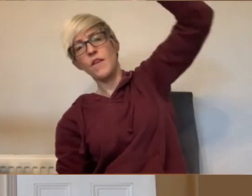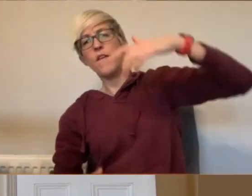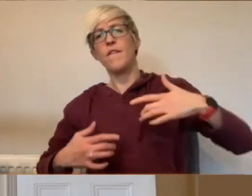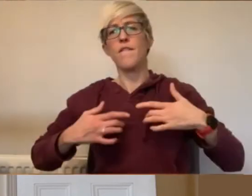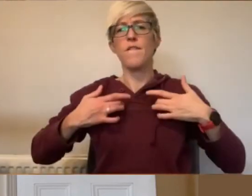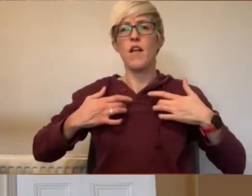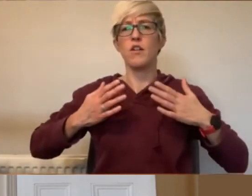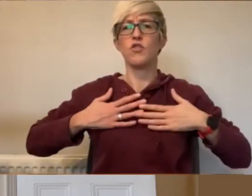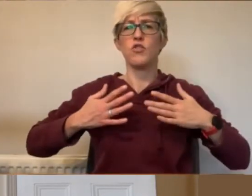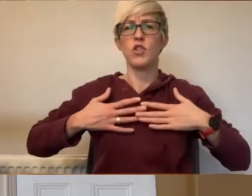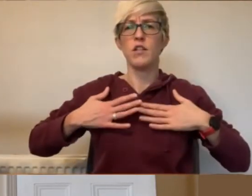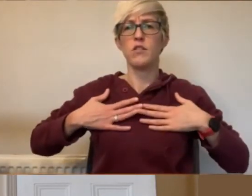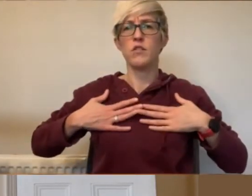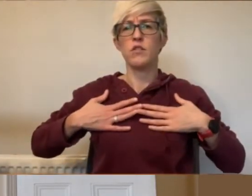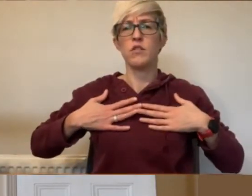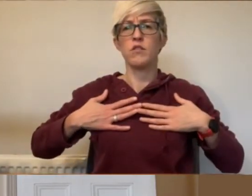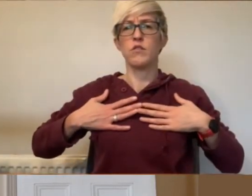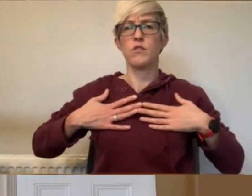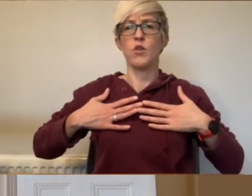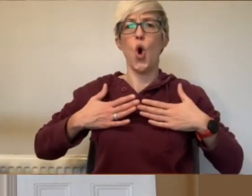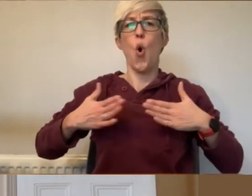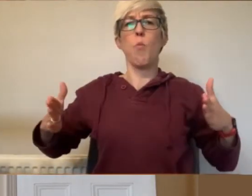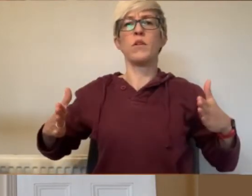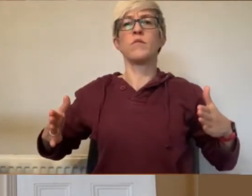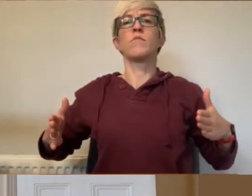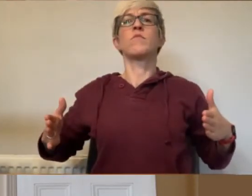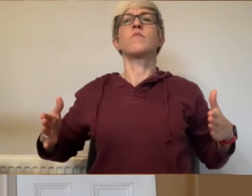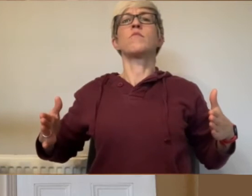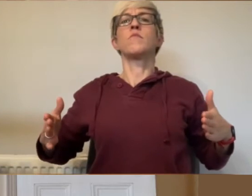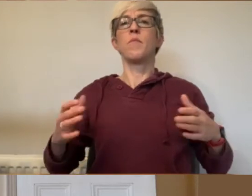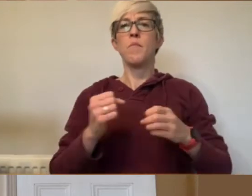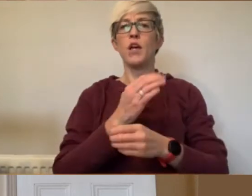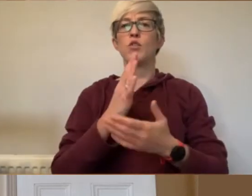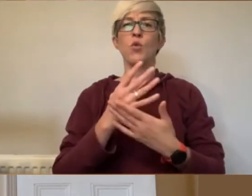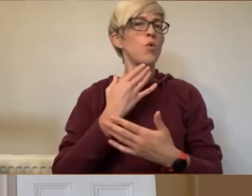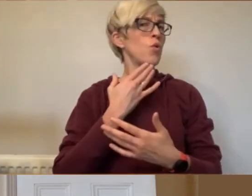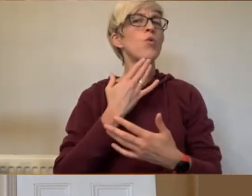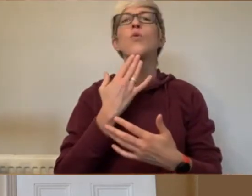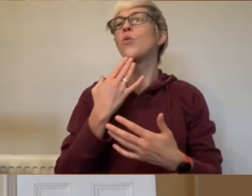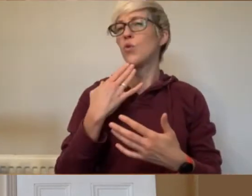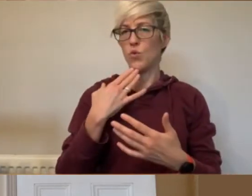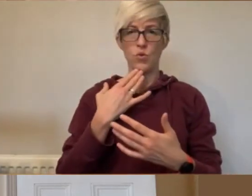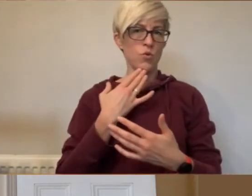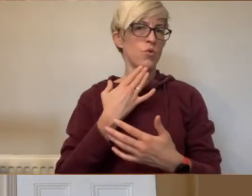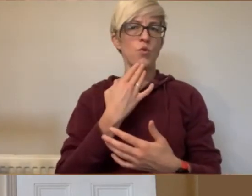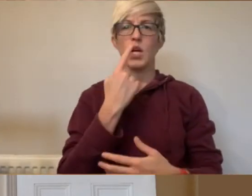slightly open towards the ceiling and make sure you can still move your head and your